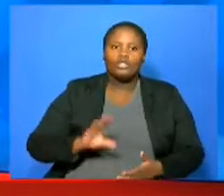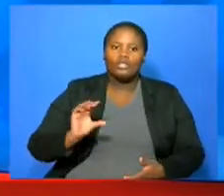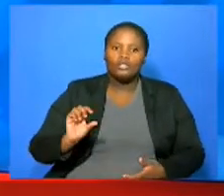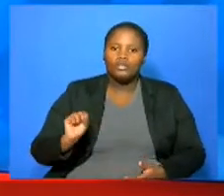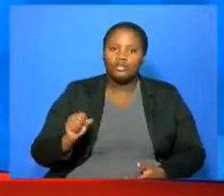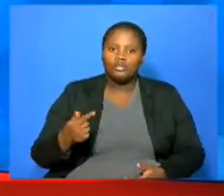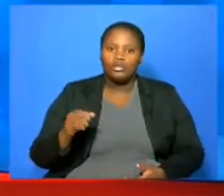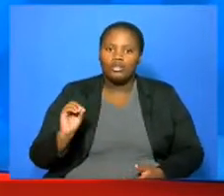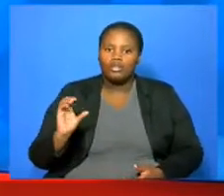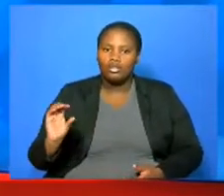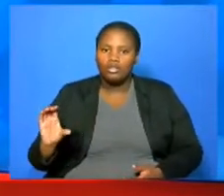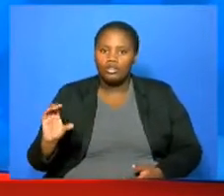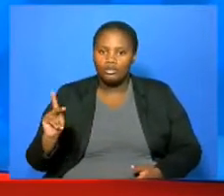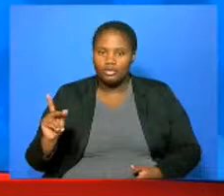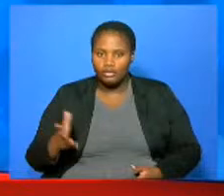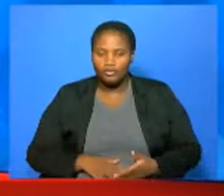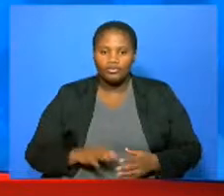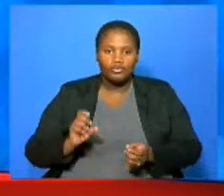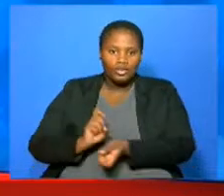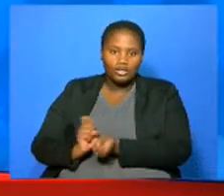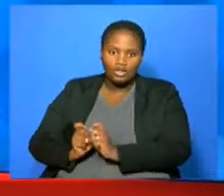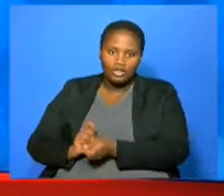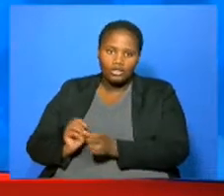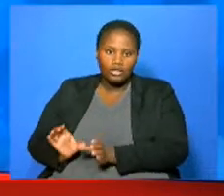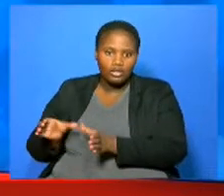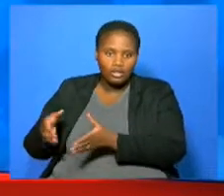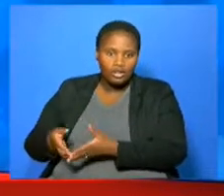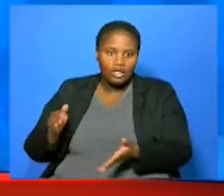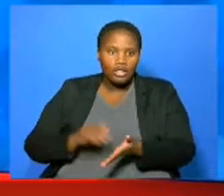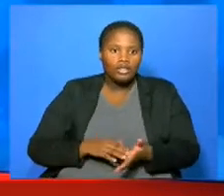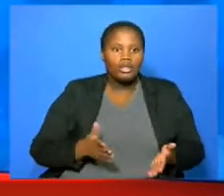and Stanbic Bank launched the Stock Market